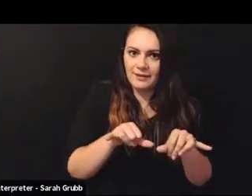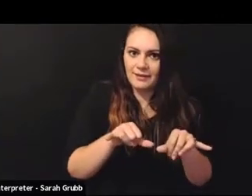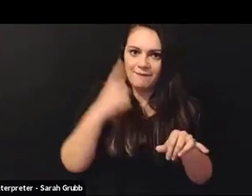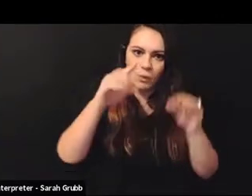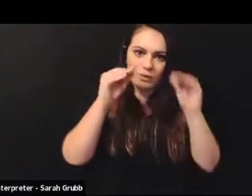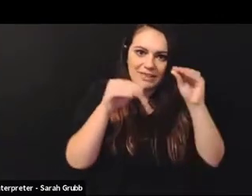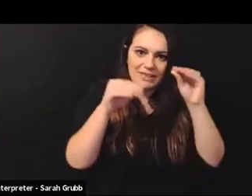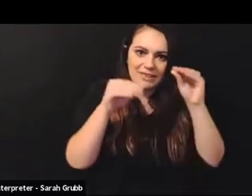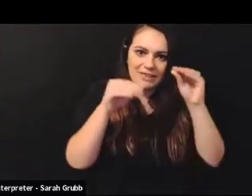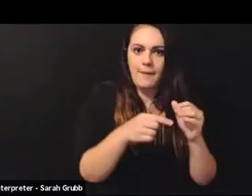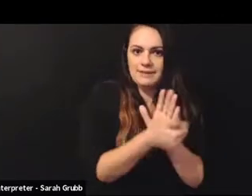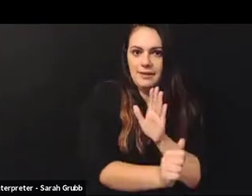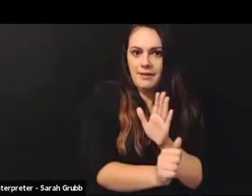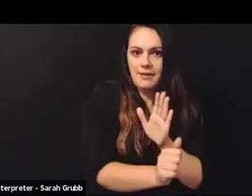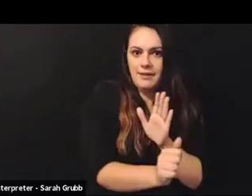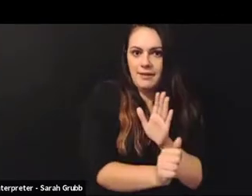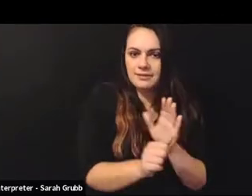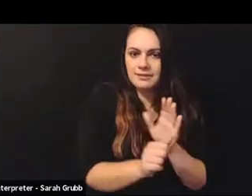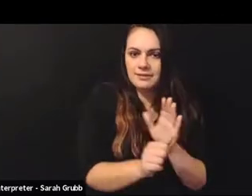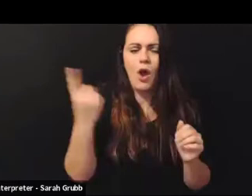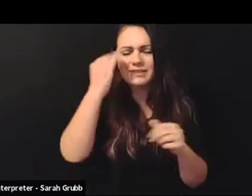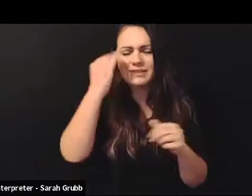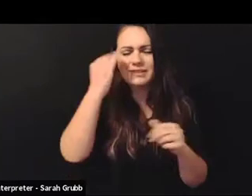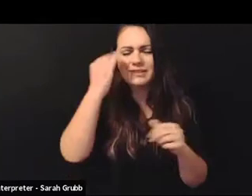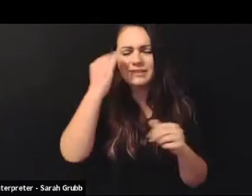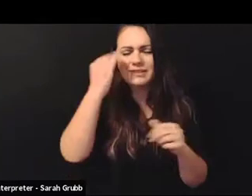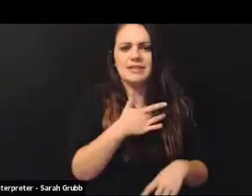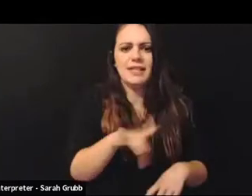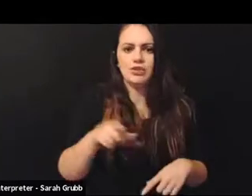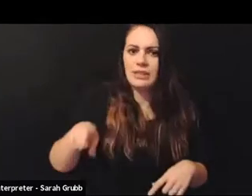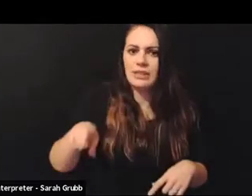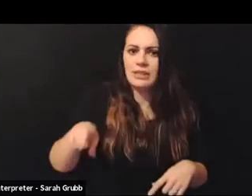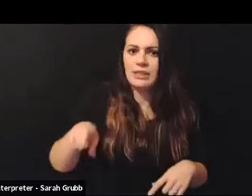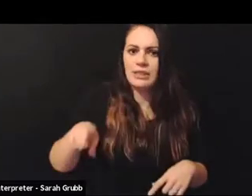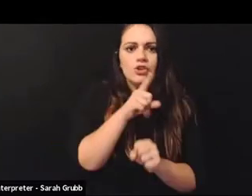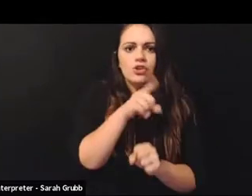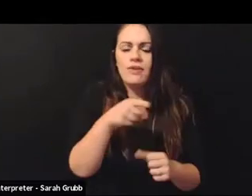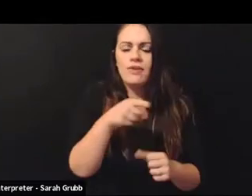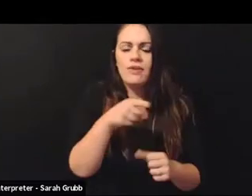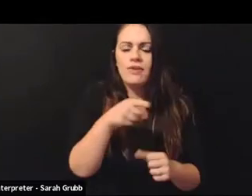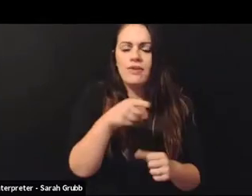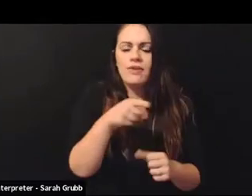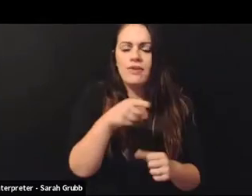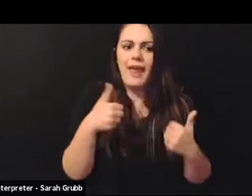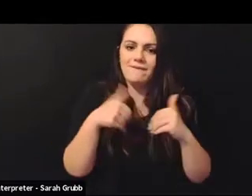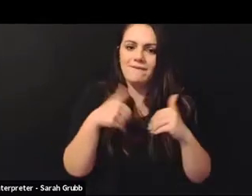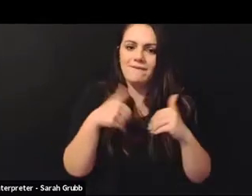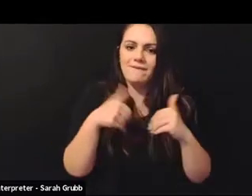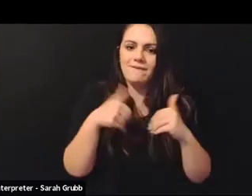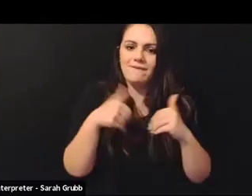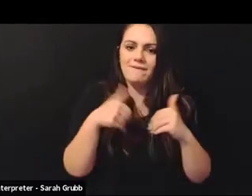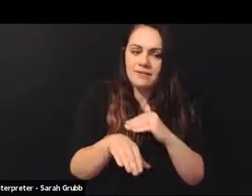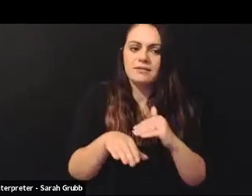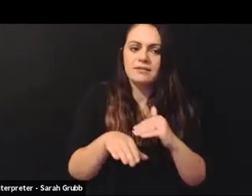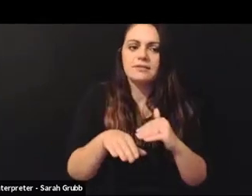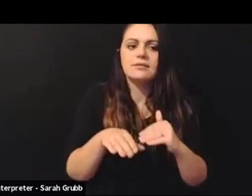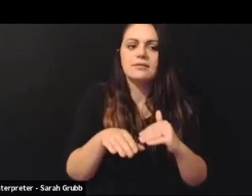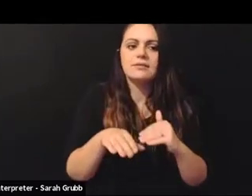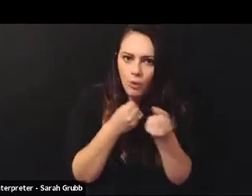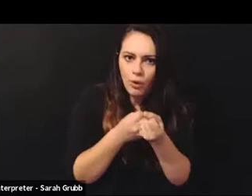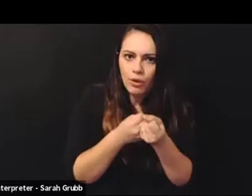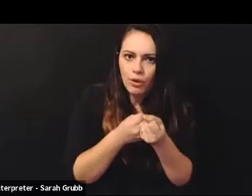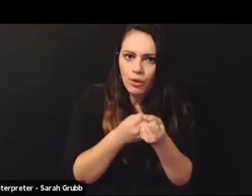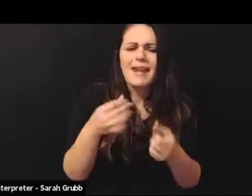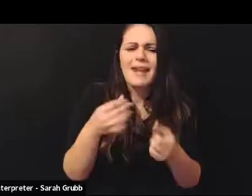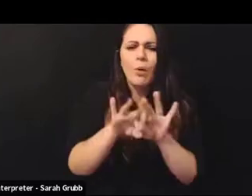sensory needs and make sure they've got access, the types of supports, and that you're thinking about their sensory preferences.